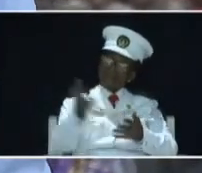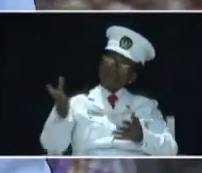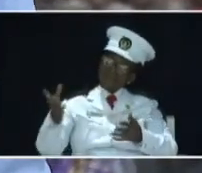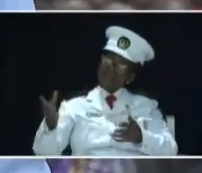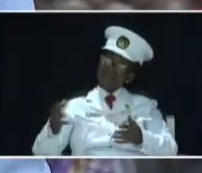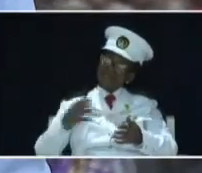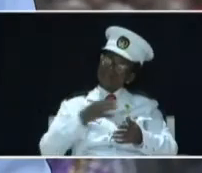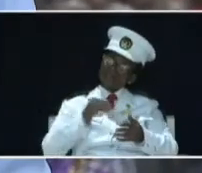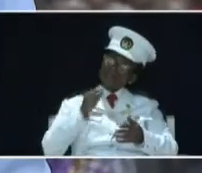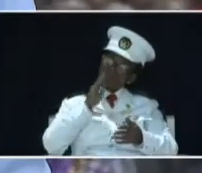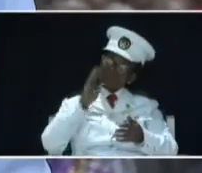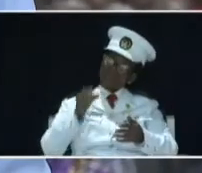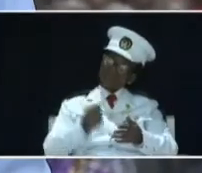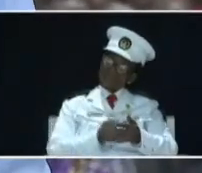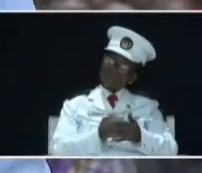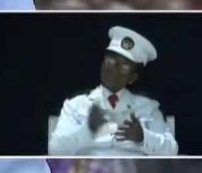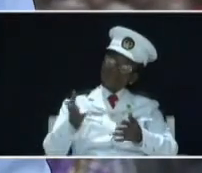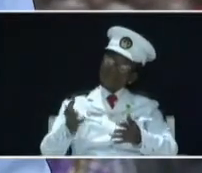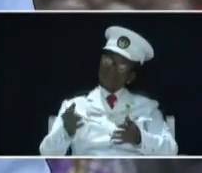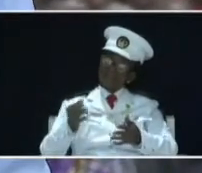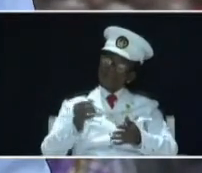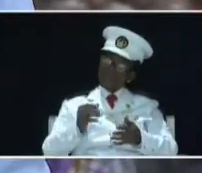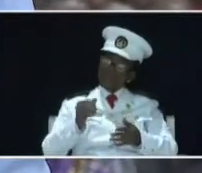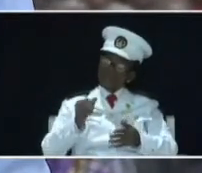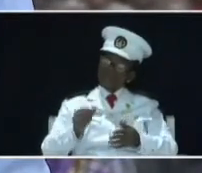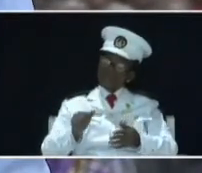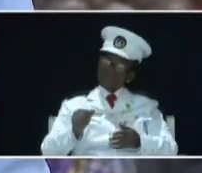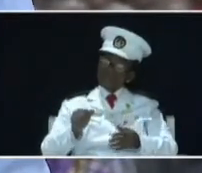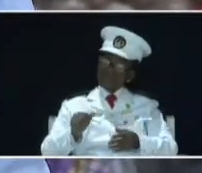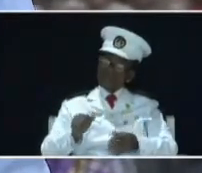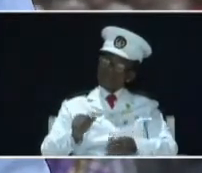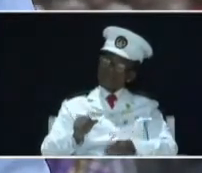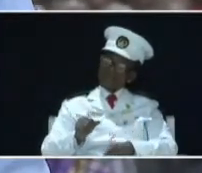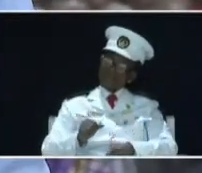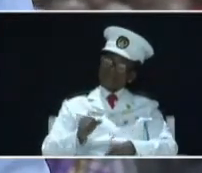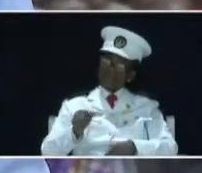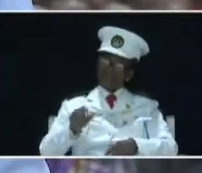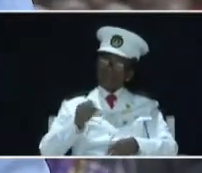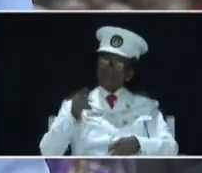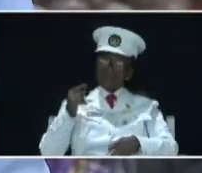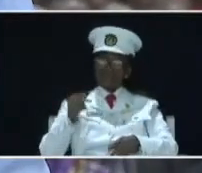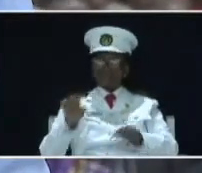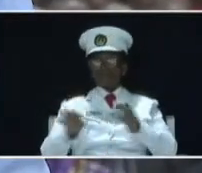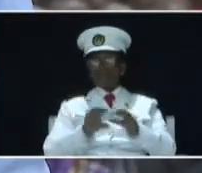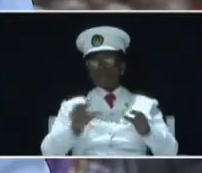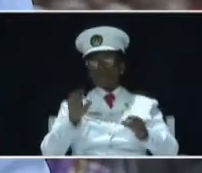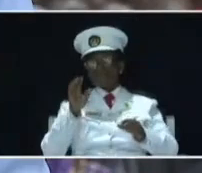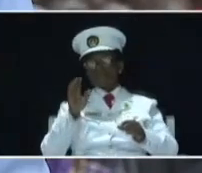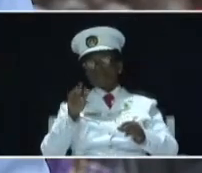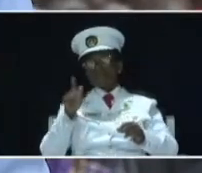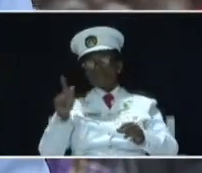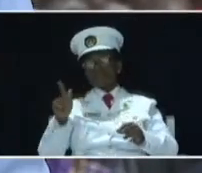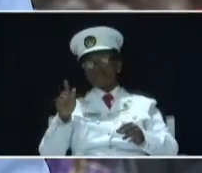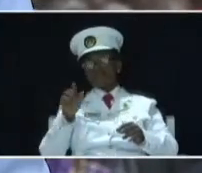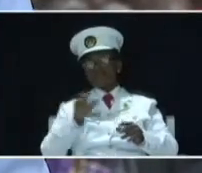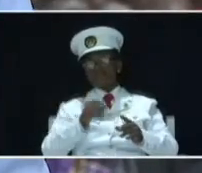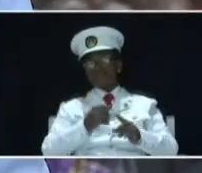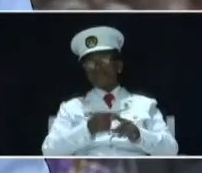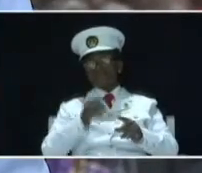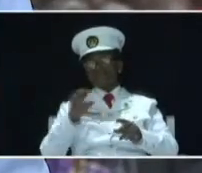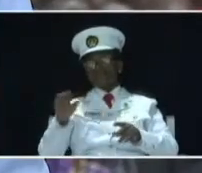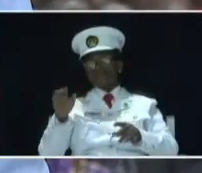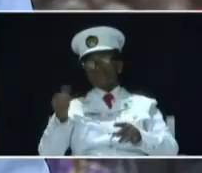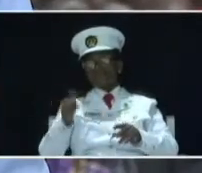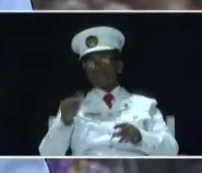spent. Acts 21 from verse 10 to 14. Acts 21 from 10 to